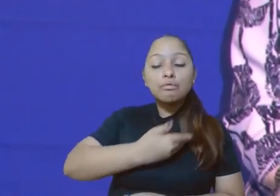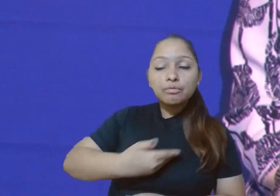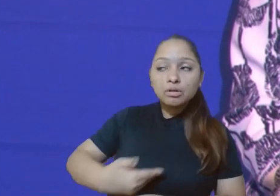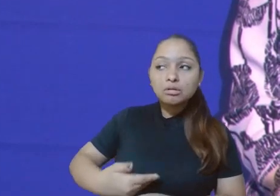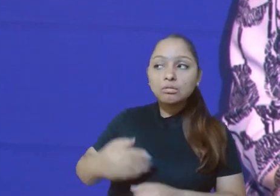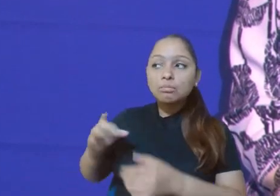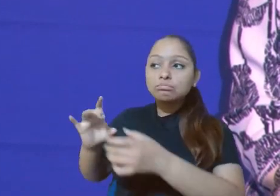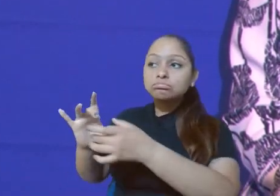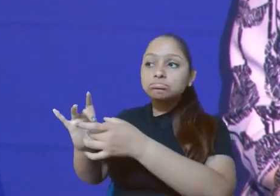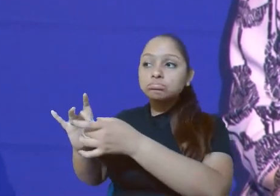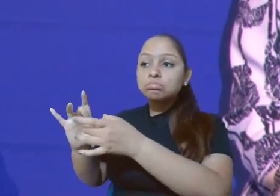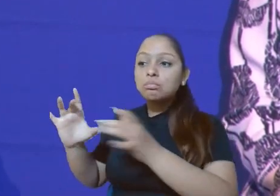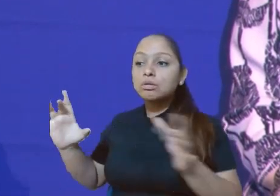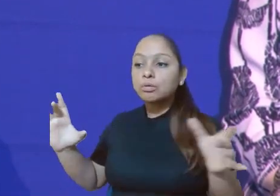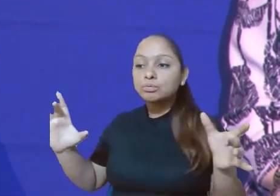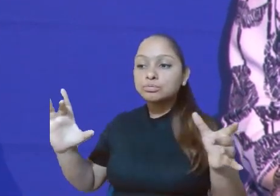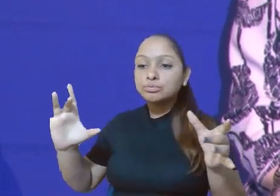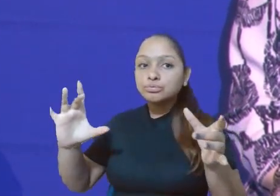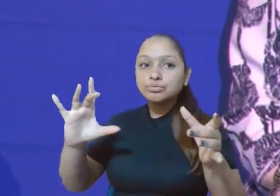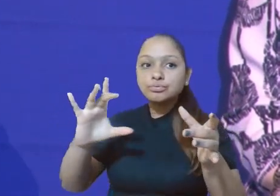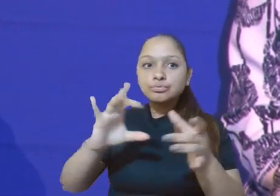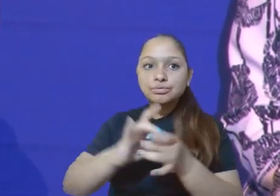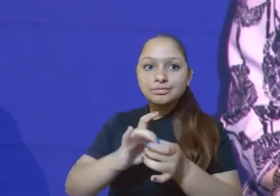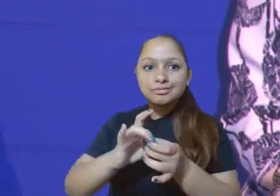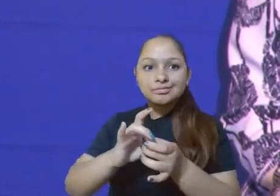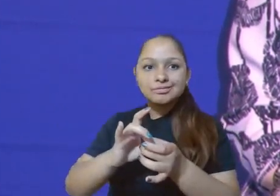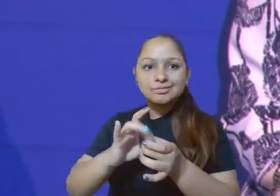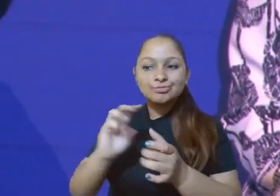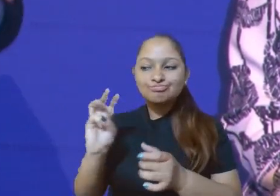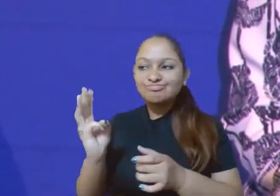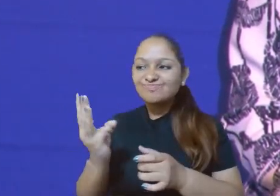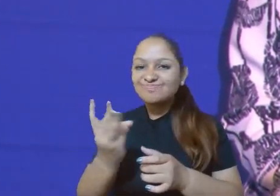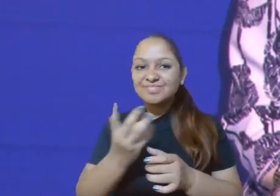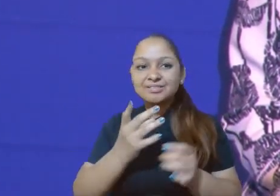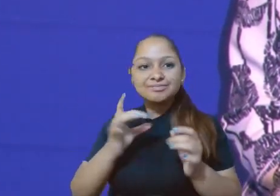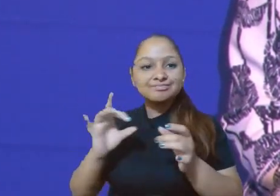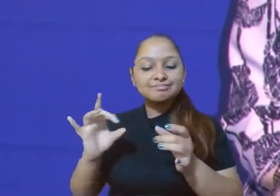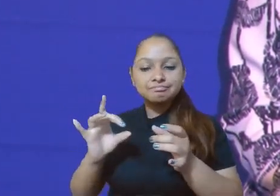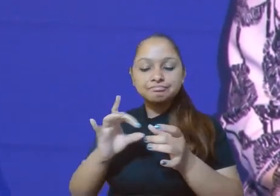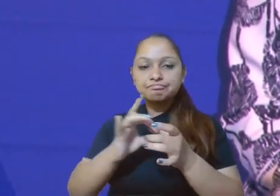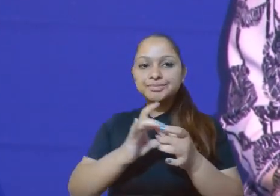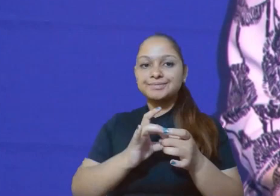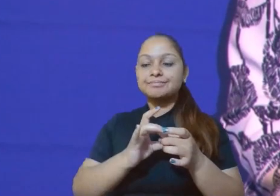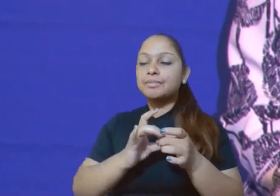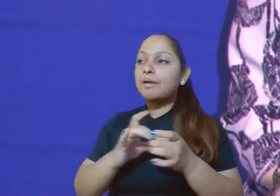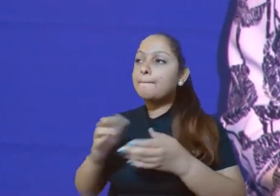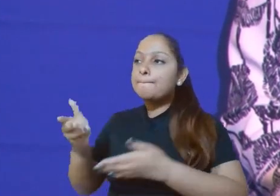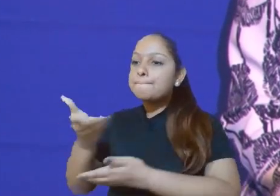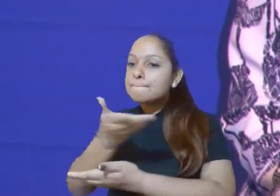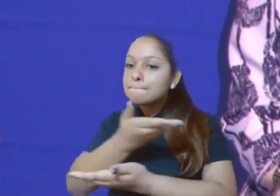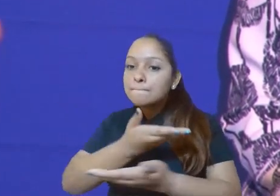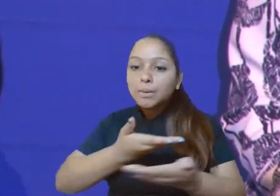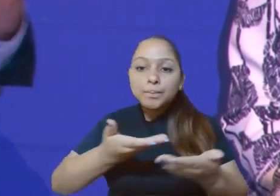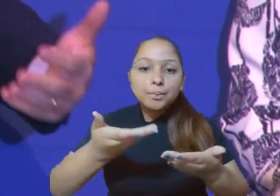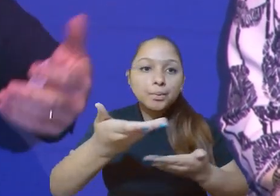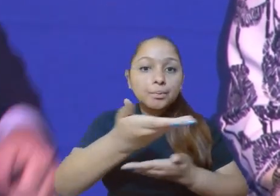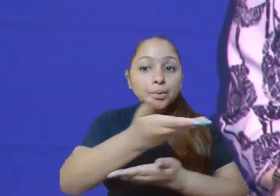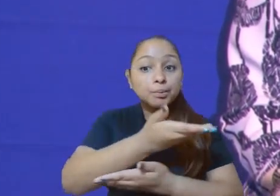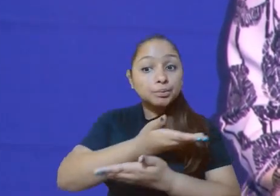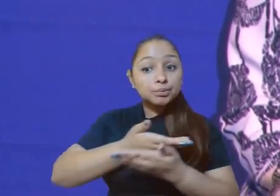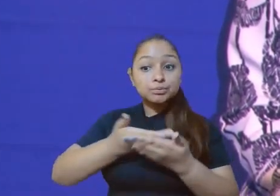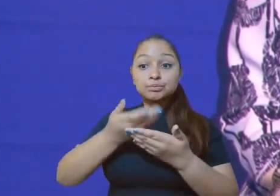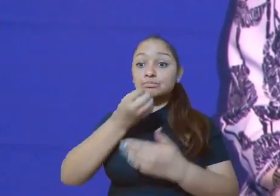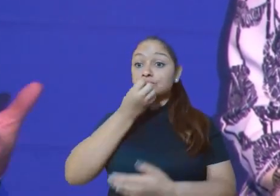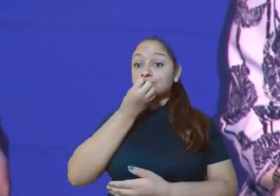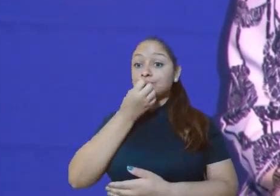this fluidity of ideas and innovation coming from one part to the other will